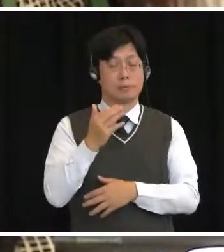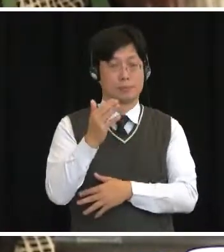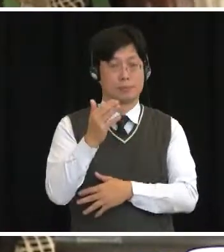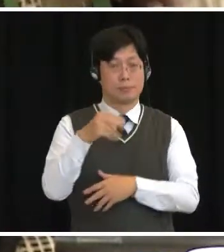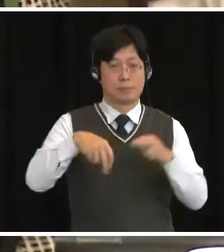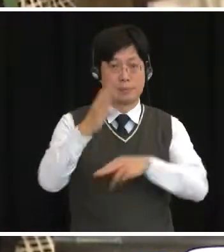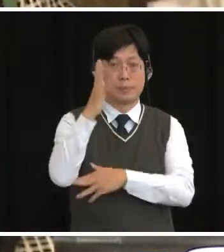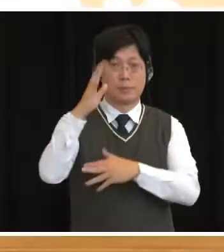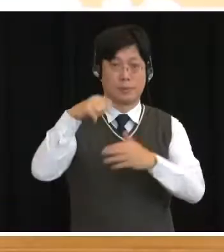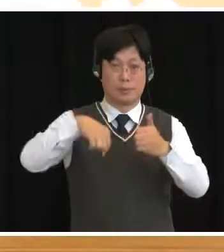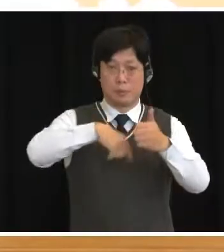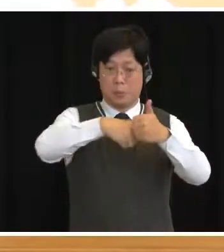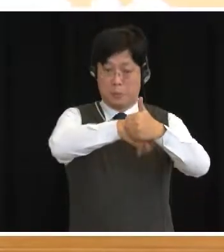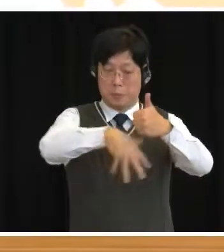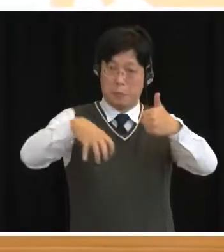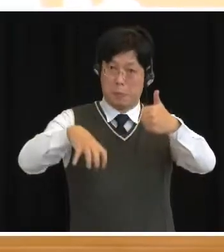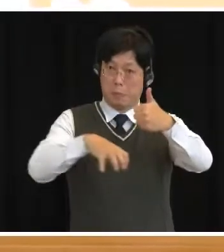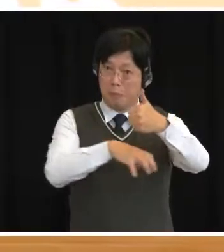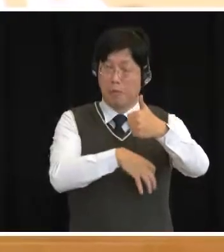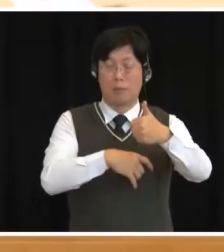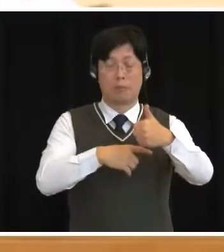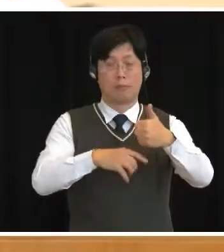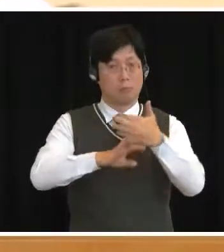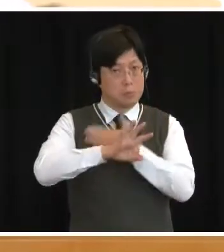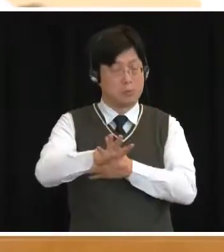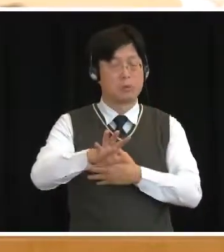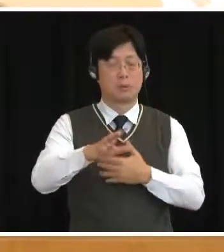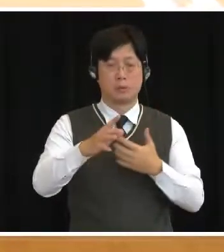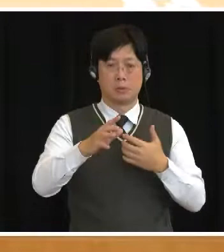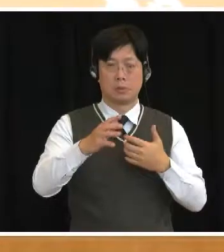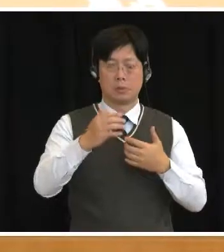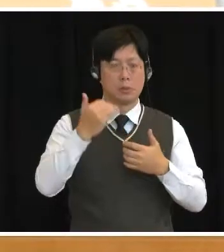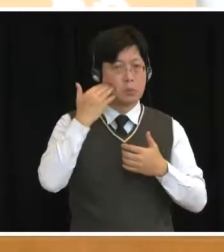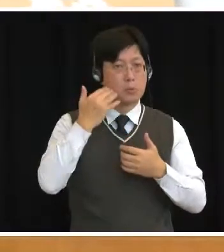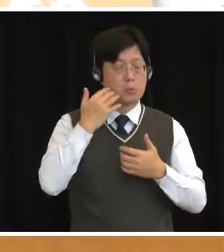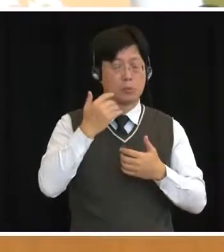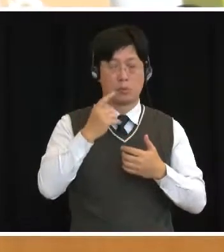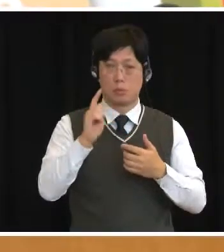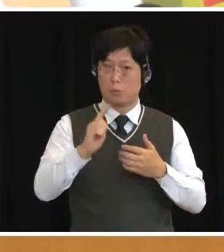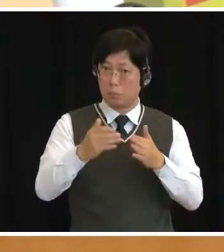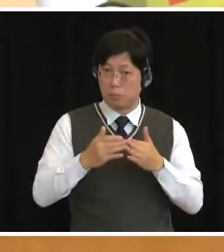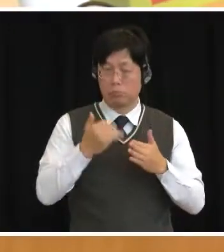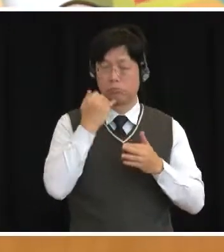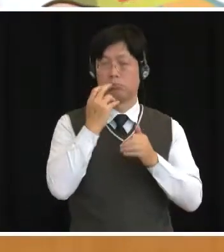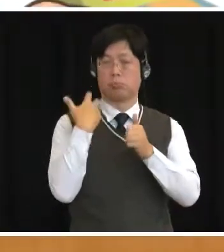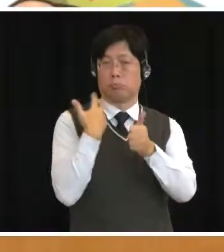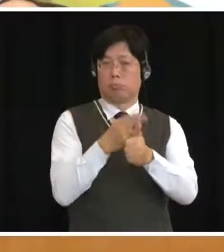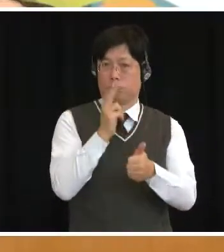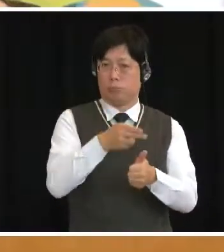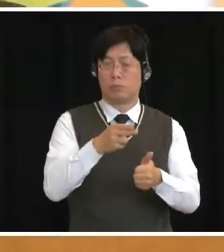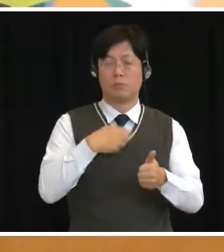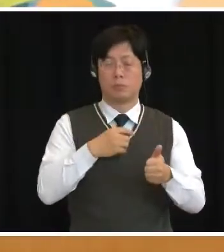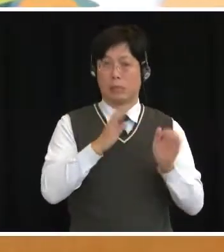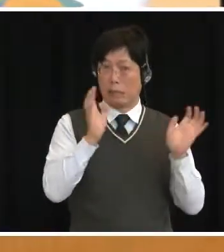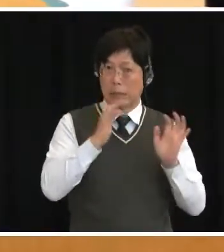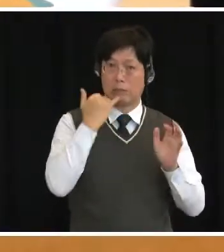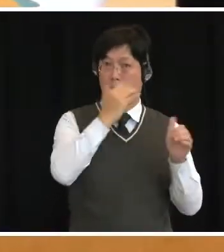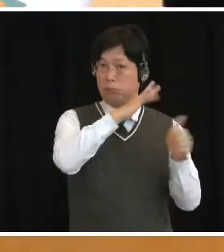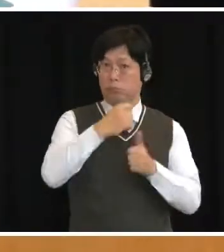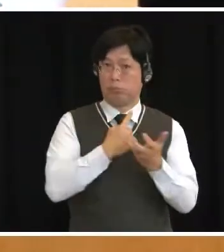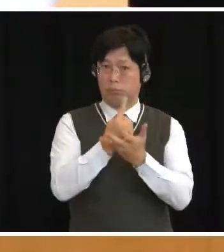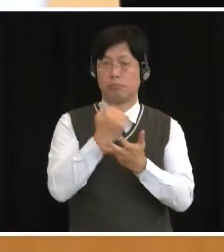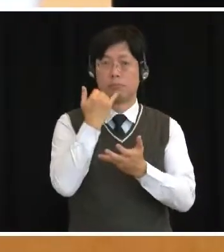them. At the executive yuan level and the ministry level, we hope